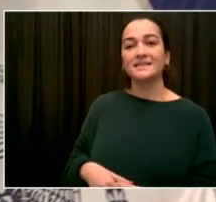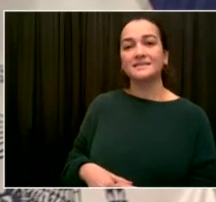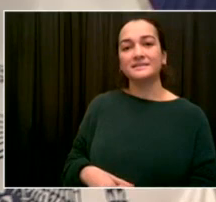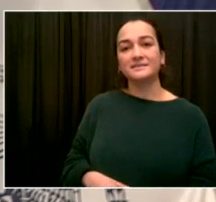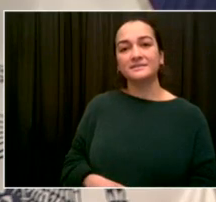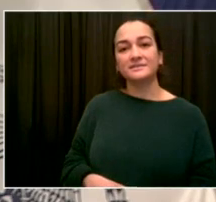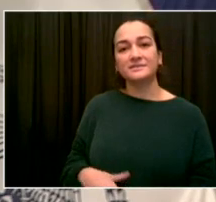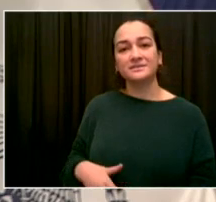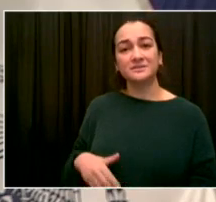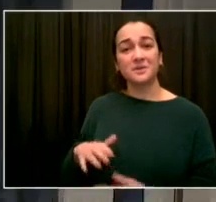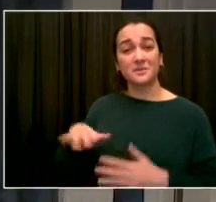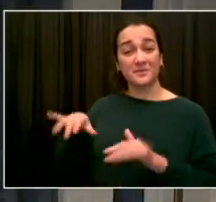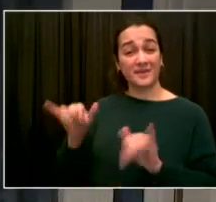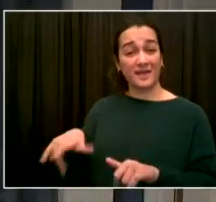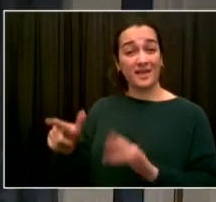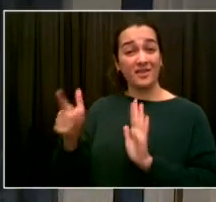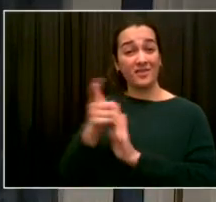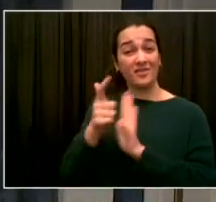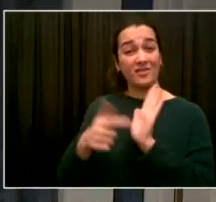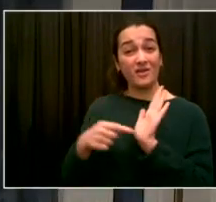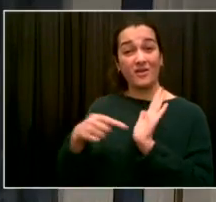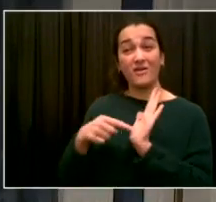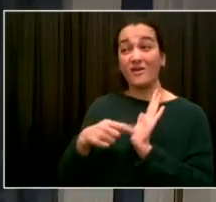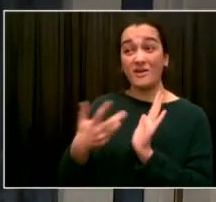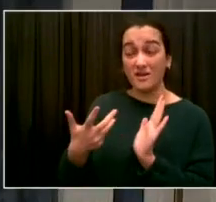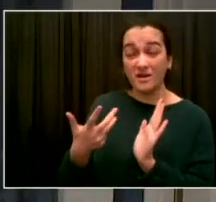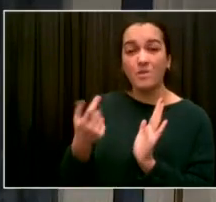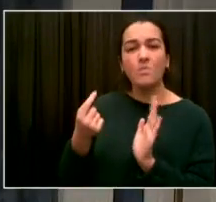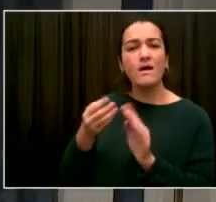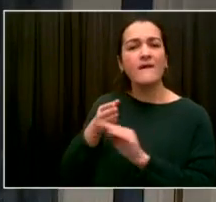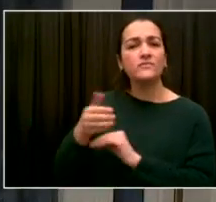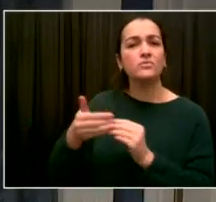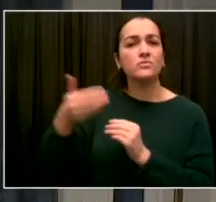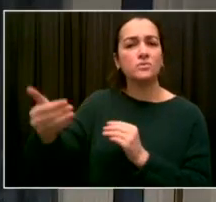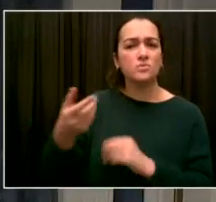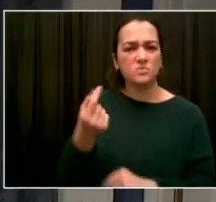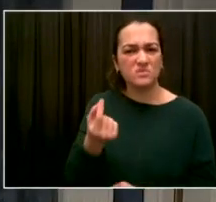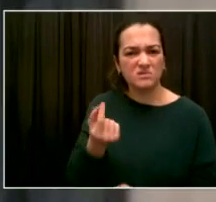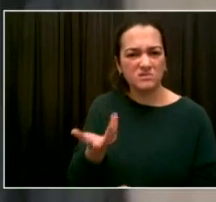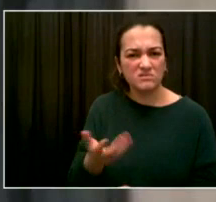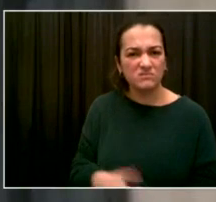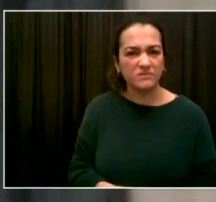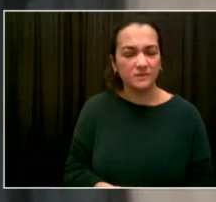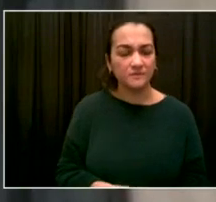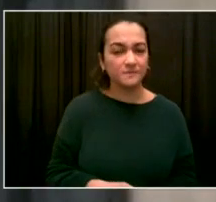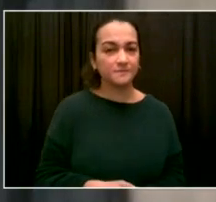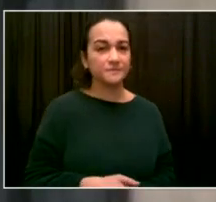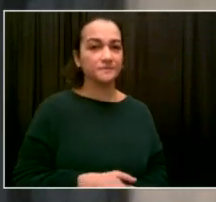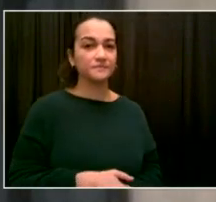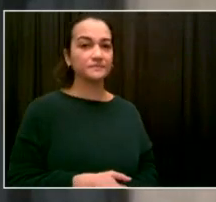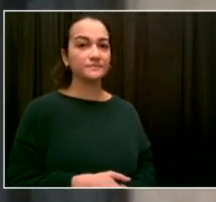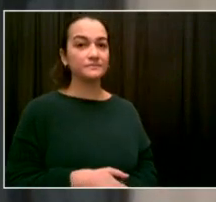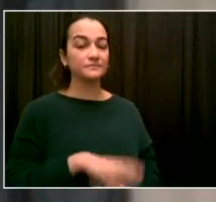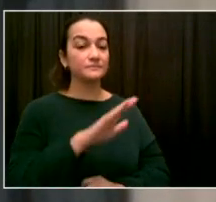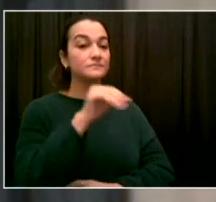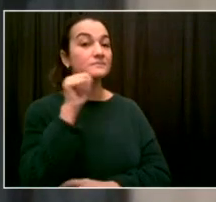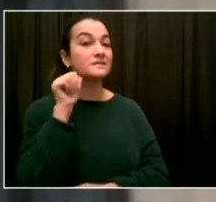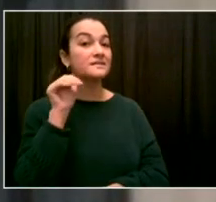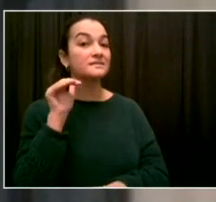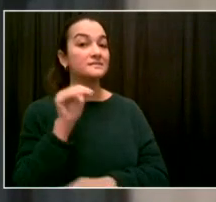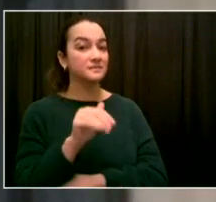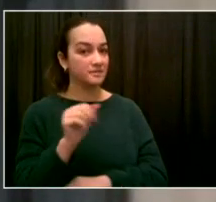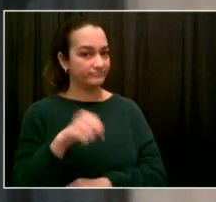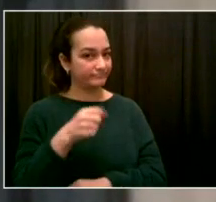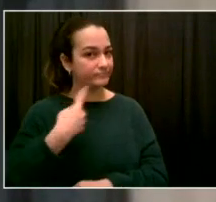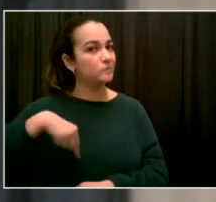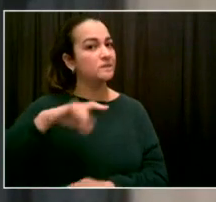proceed. So we had a caucus meeting, Zoom, last night, where just about everyone participated. And there was universal feeling that we are